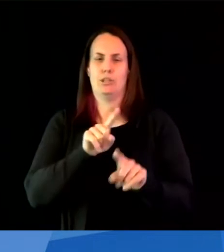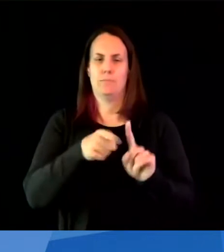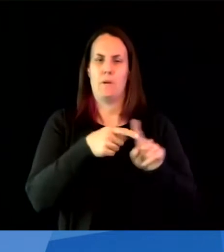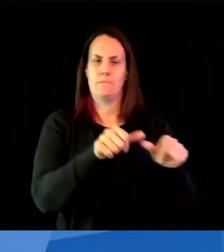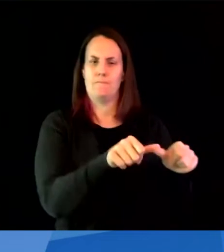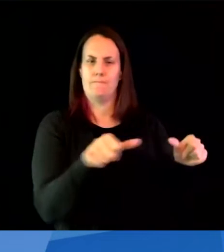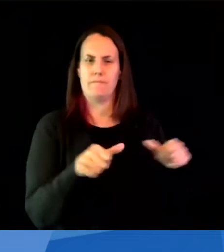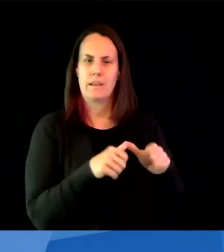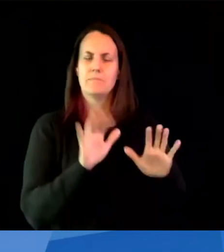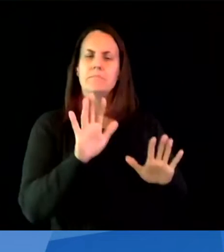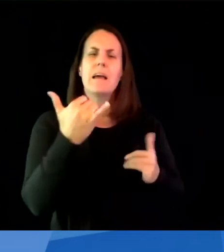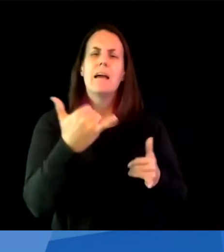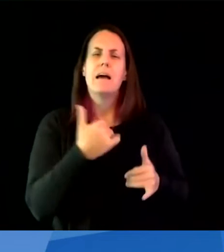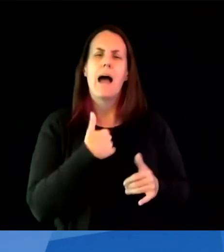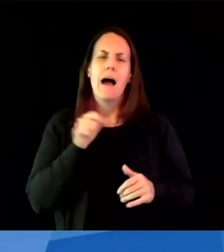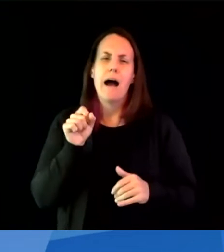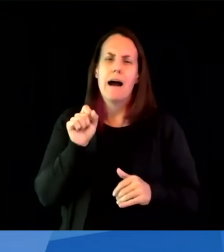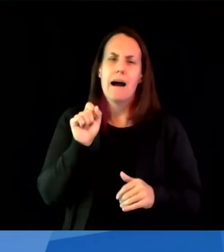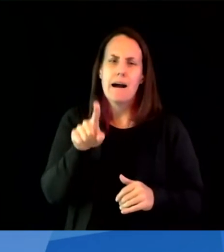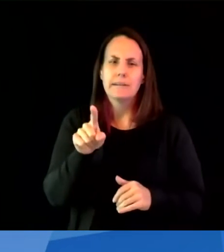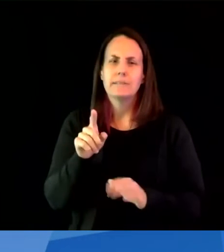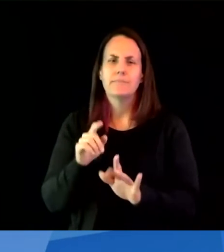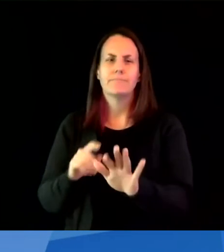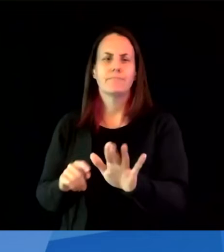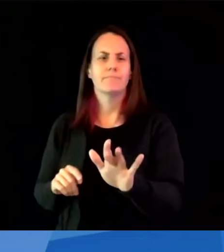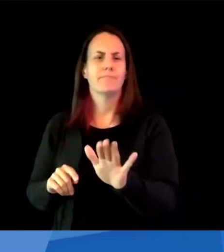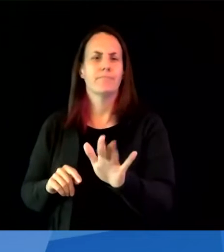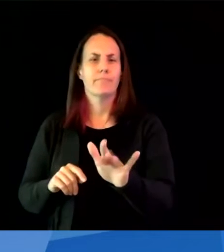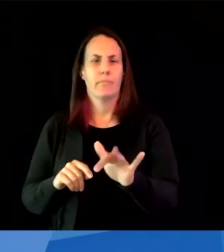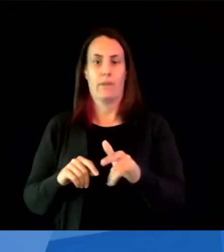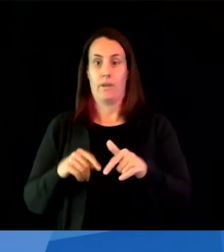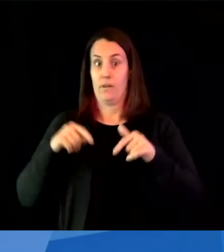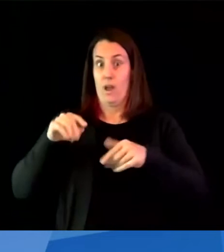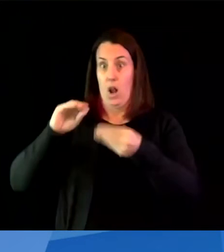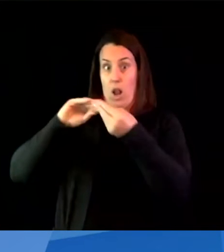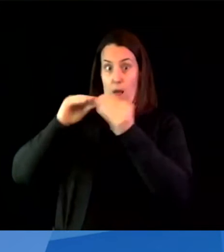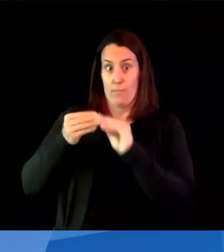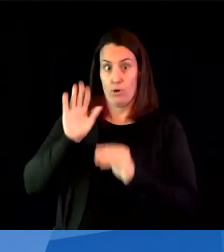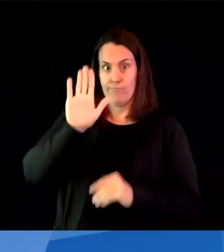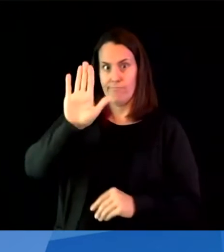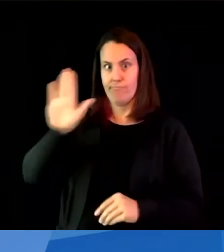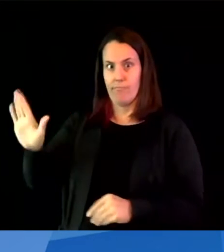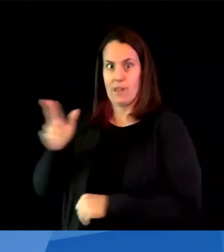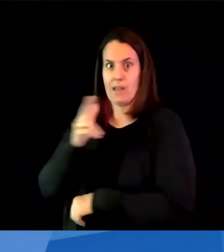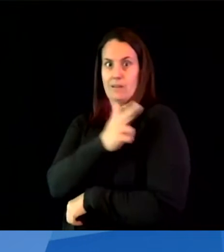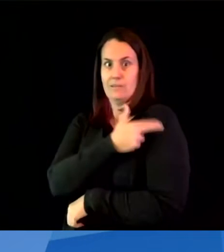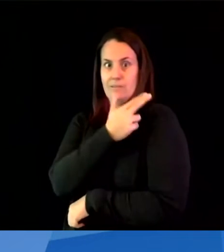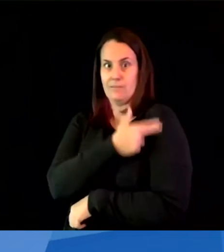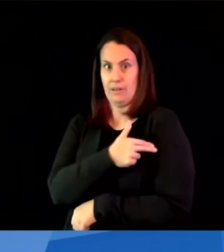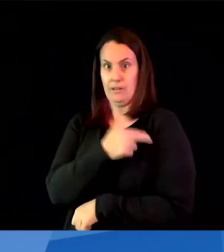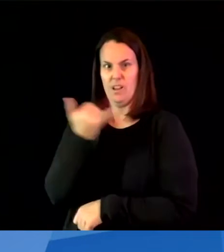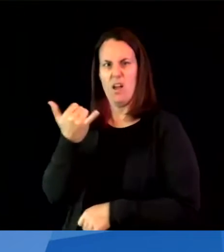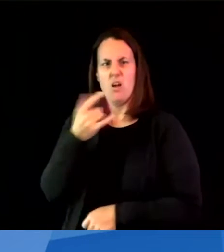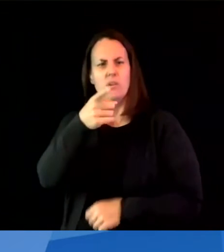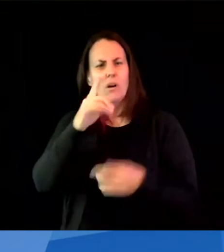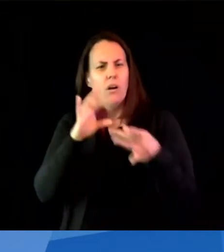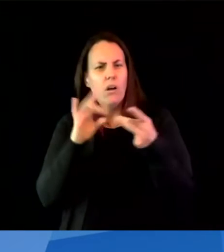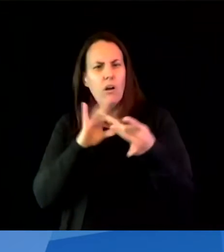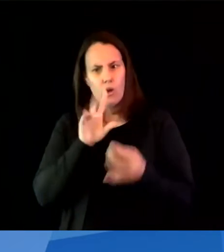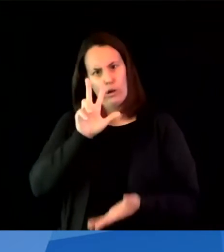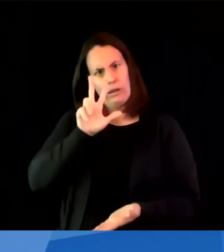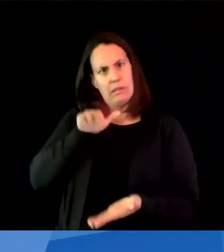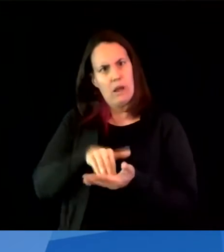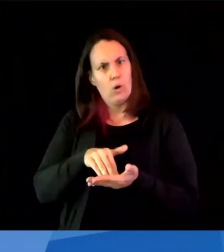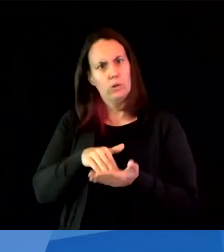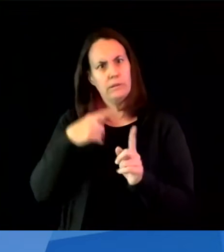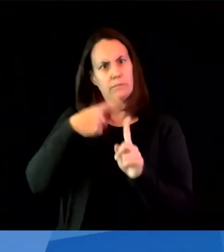the record hospitalizations, another day of 3,000 new cases. Based on your modeling, based on what you're seeing, is there any